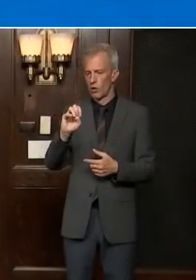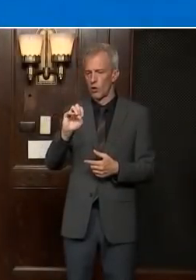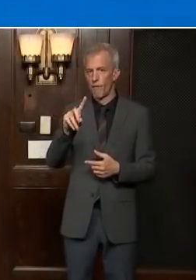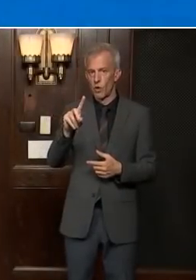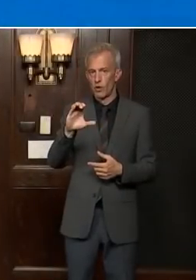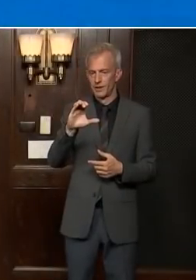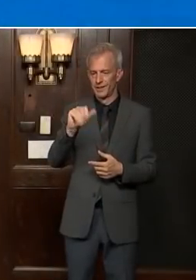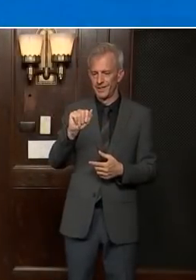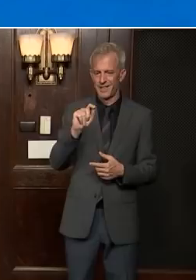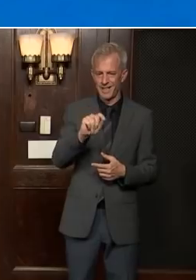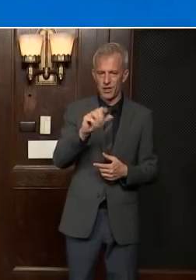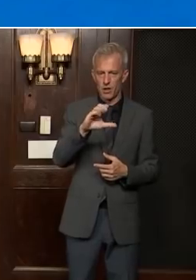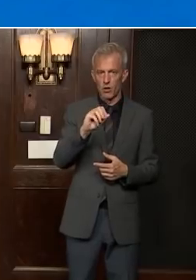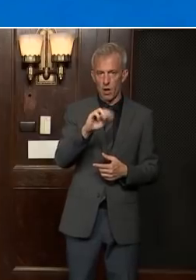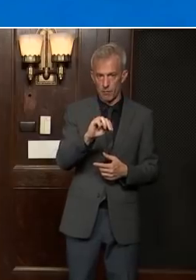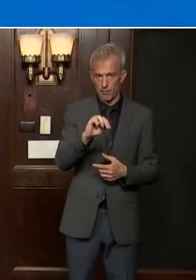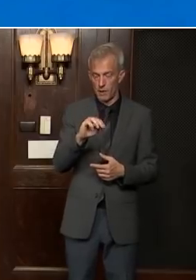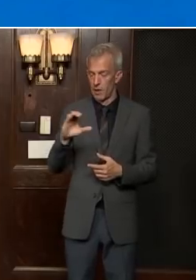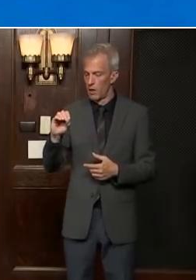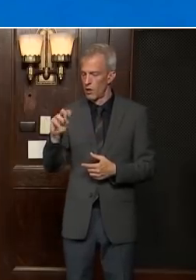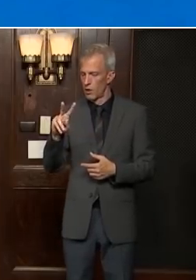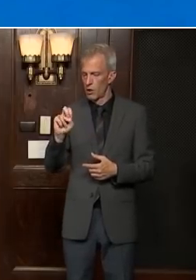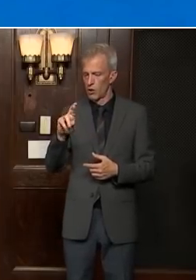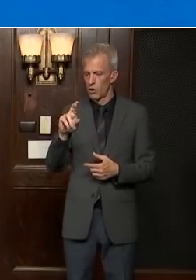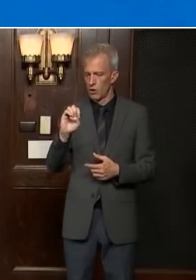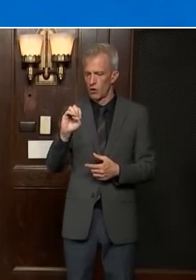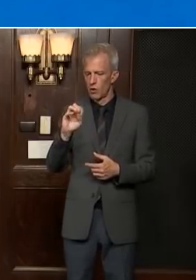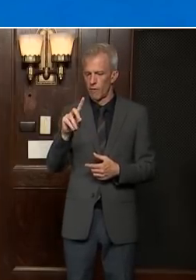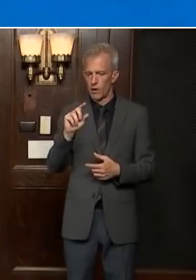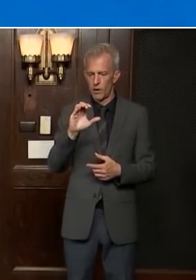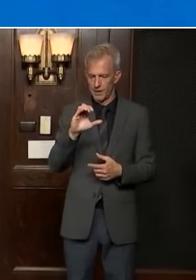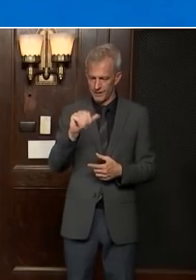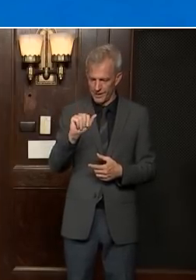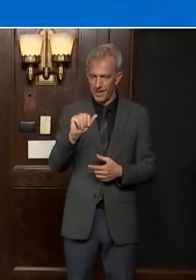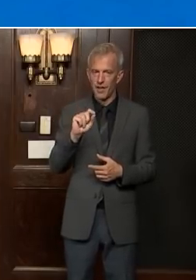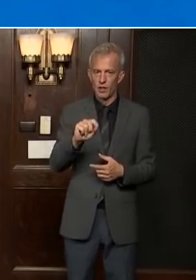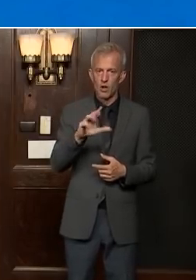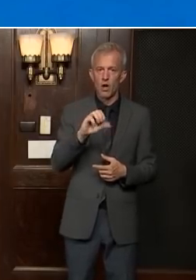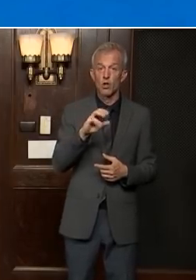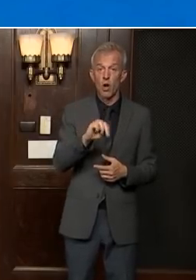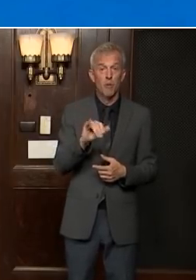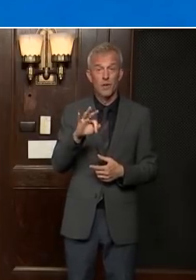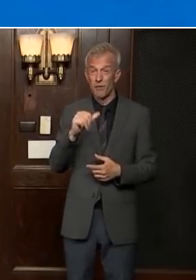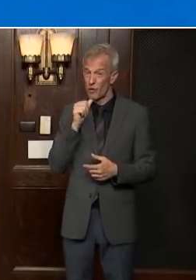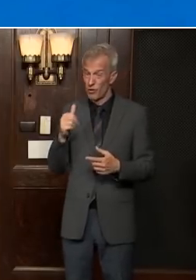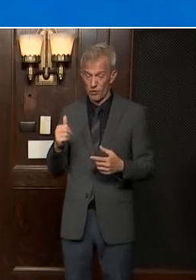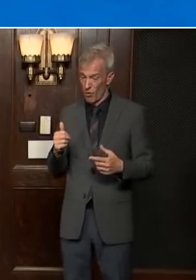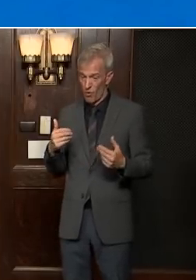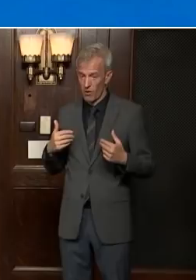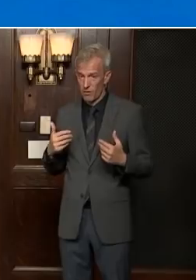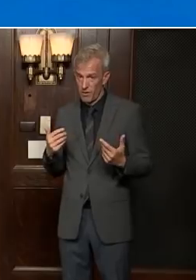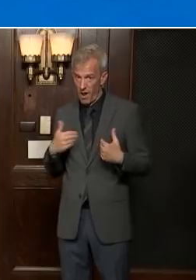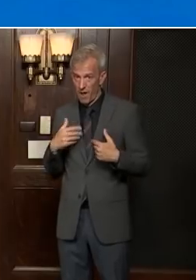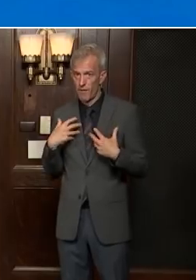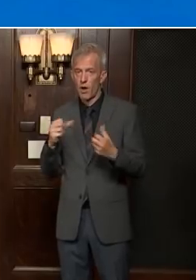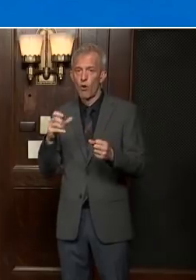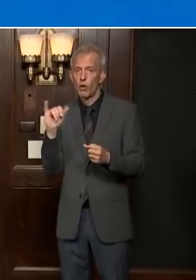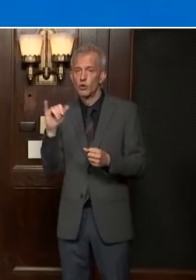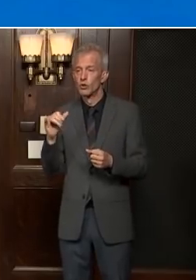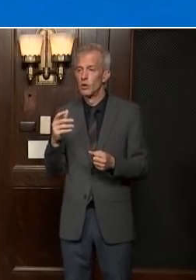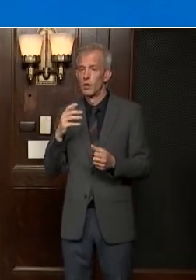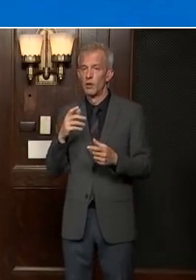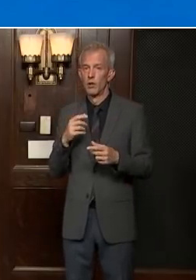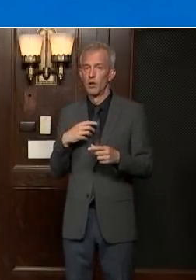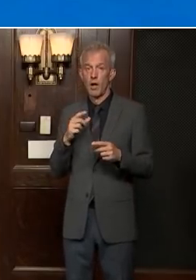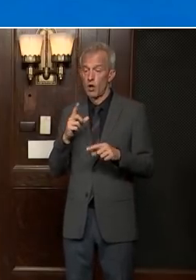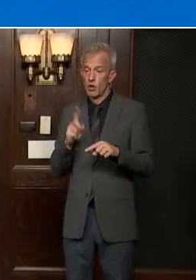coveredca.com, that's coveredca.com, if you're uninsured and eligible to obtain health coverage due to a job loss or another life